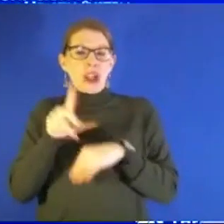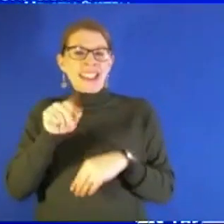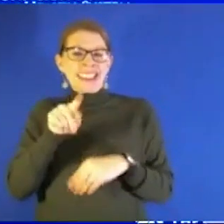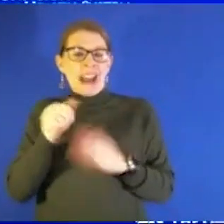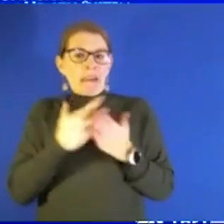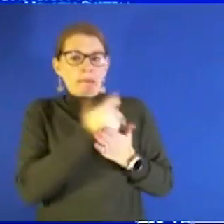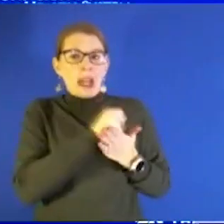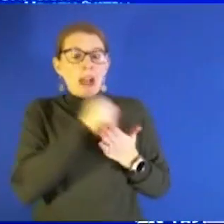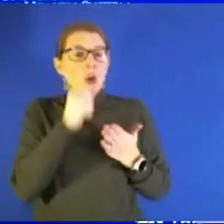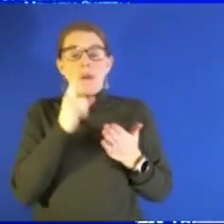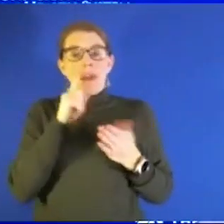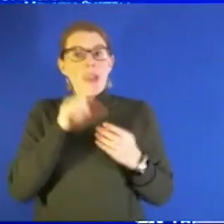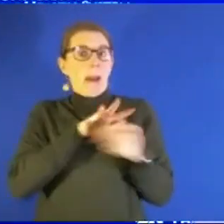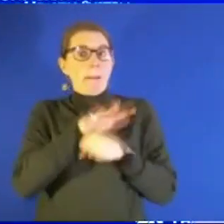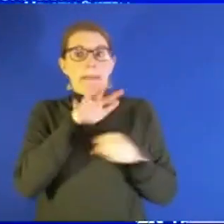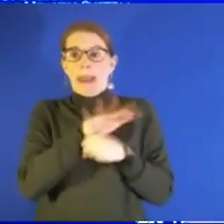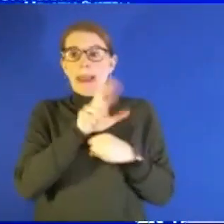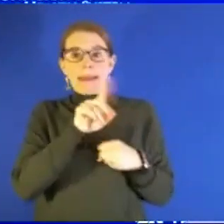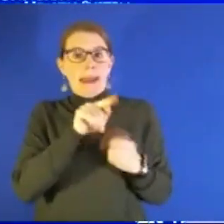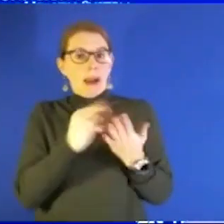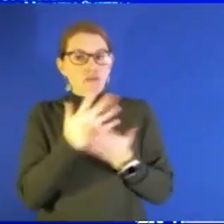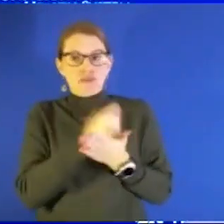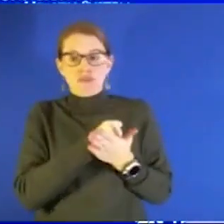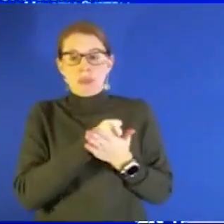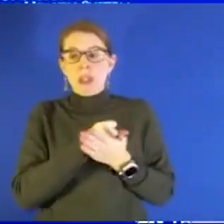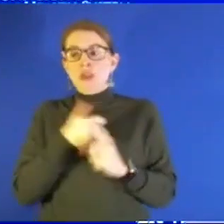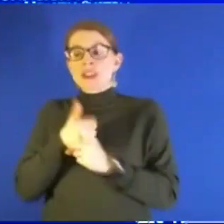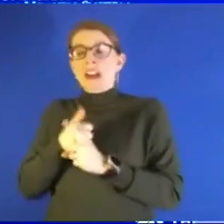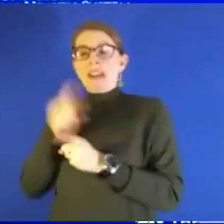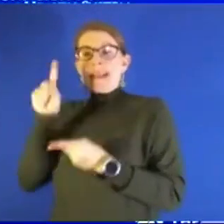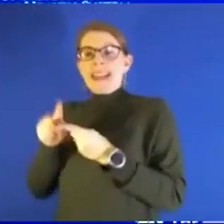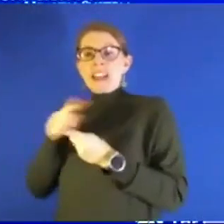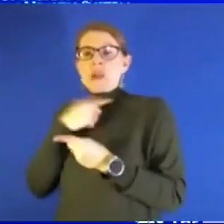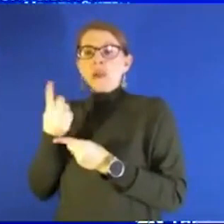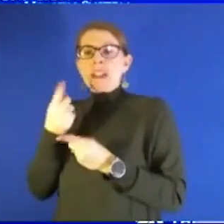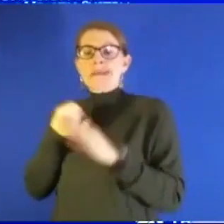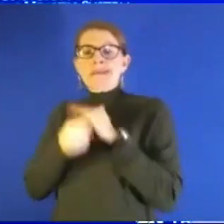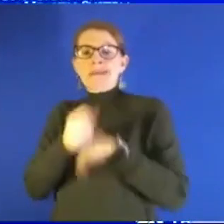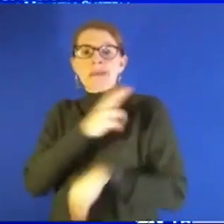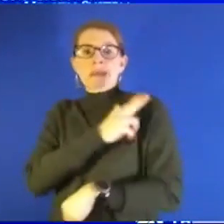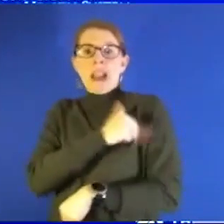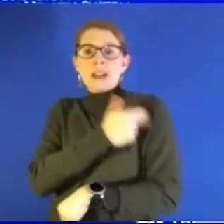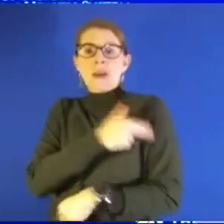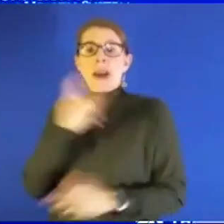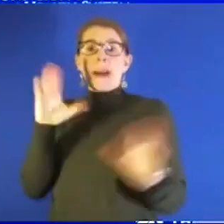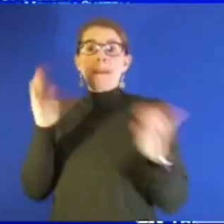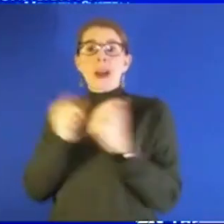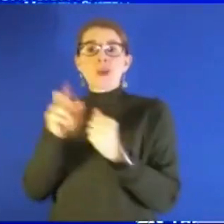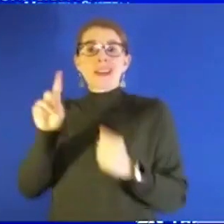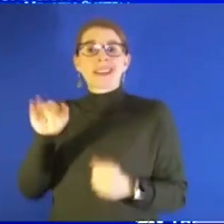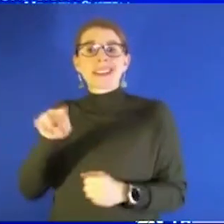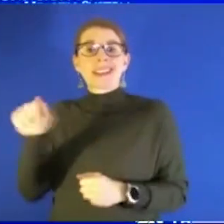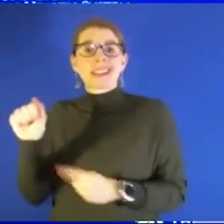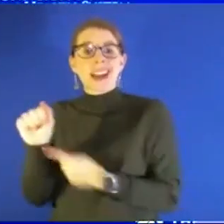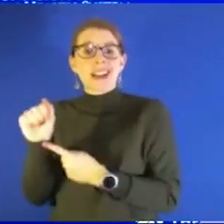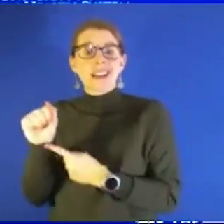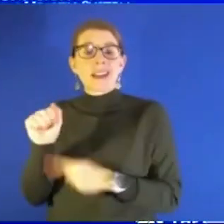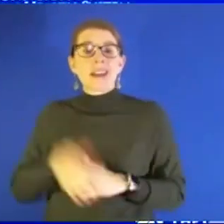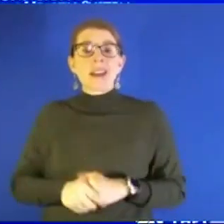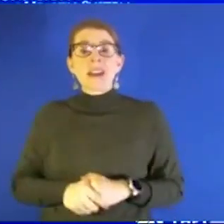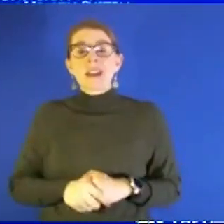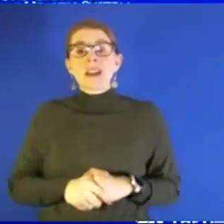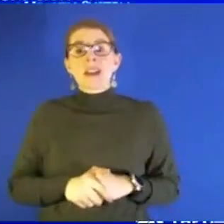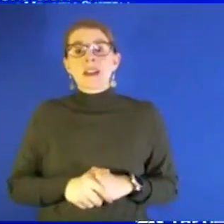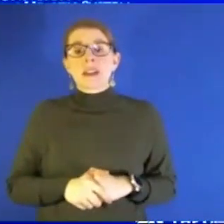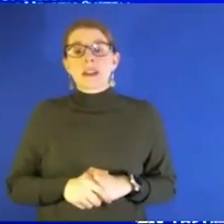set, would say that you are less at risk of going to the hospital compared to Delta. Well, remember, Delta was higher